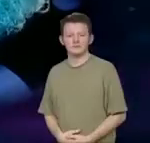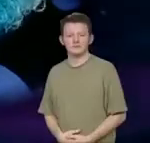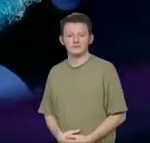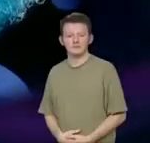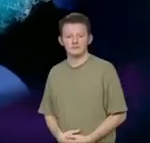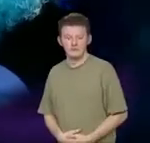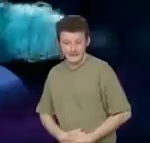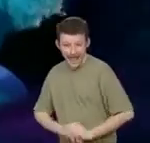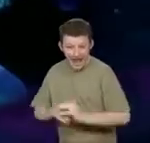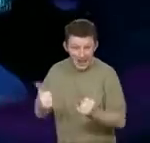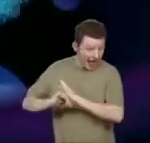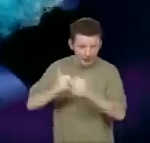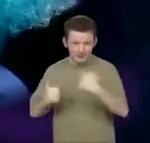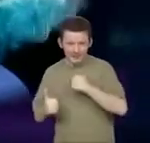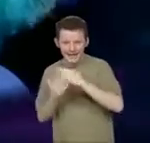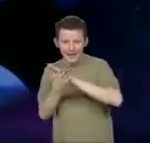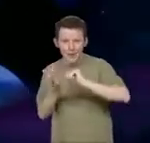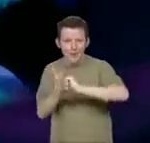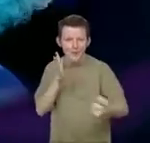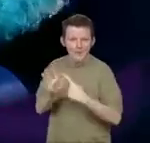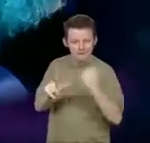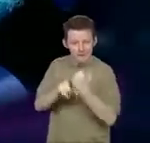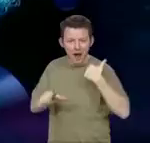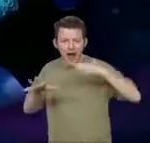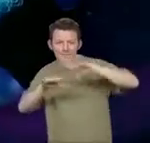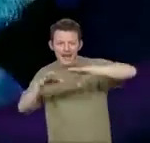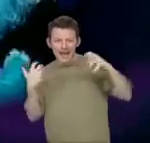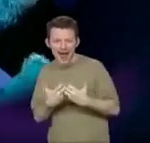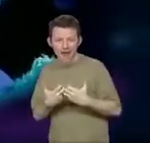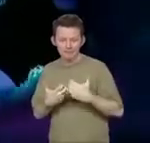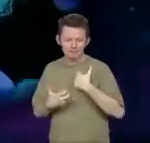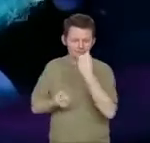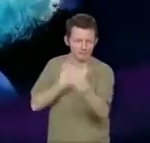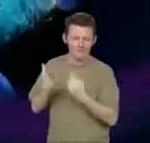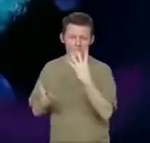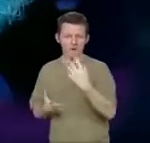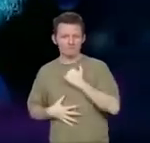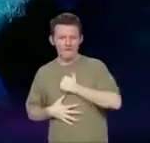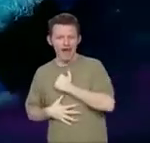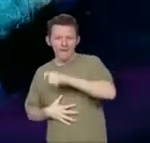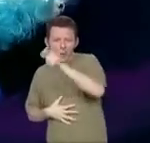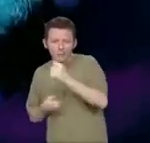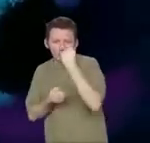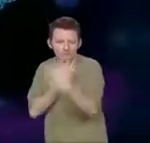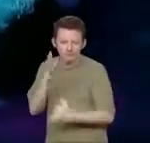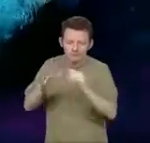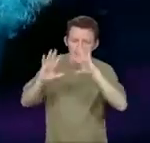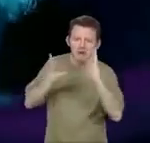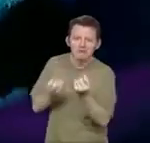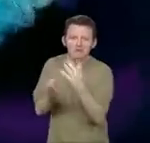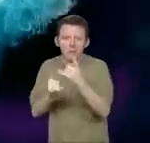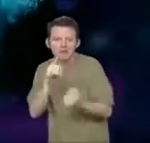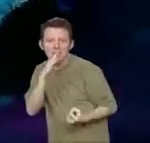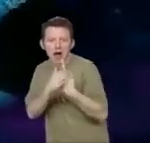Hoobledoop, tiddly peeps. I'm Hubba Hubba, talking to you from Hoobland. And I'm about to send 4 of my favourite Hoobs down to